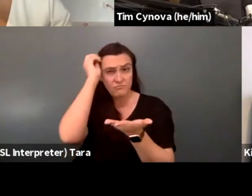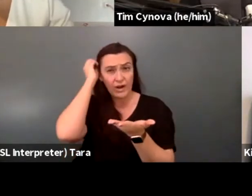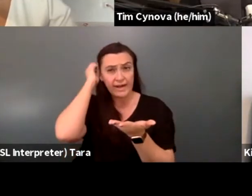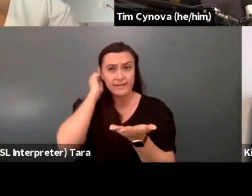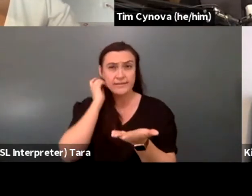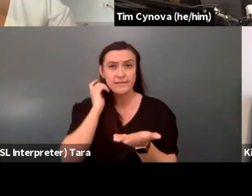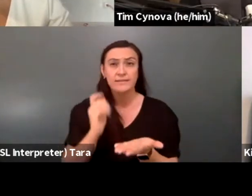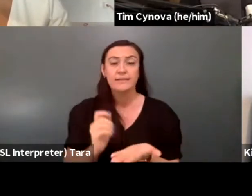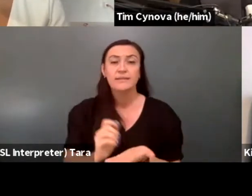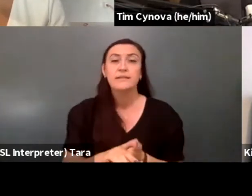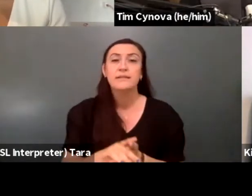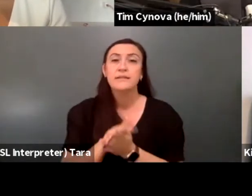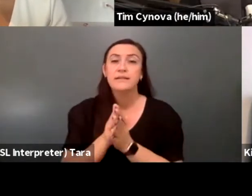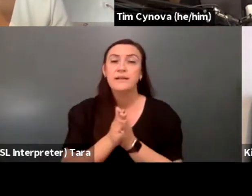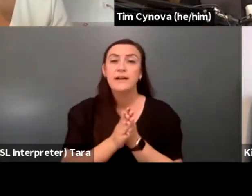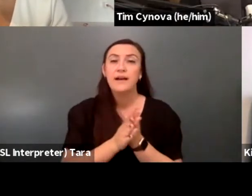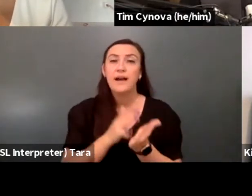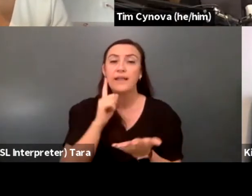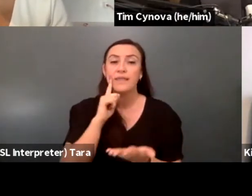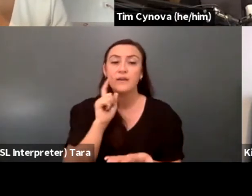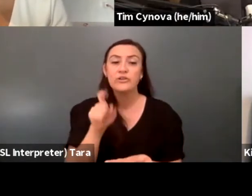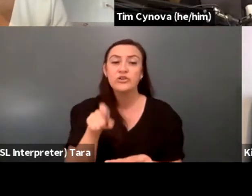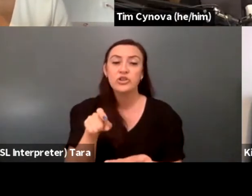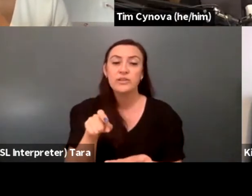Okay. I think we should,